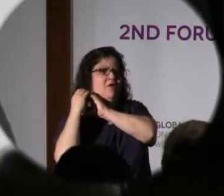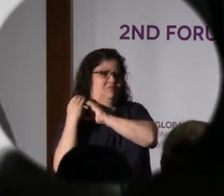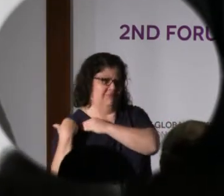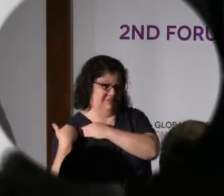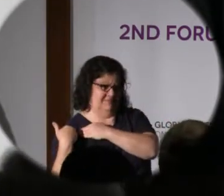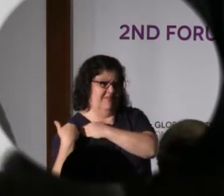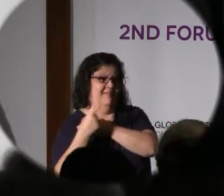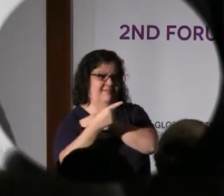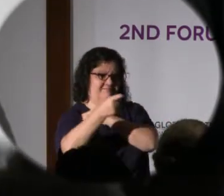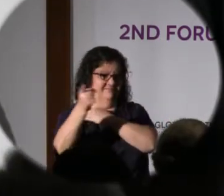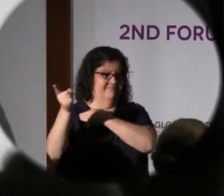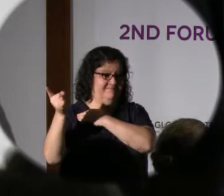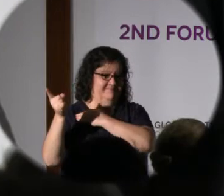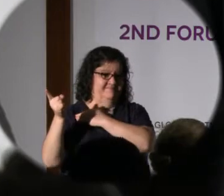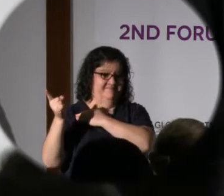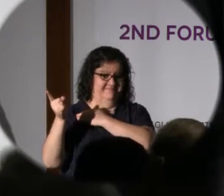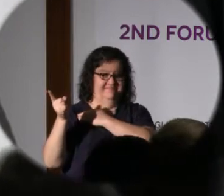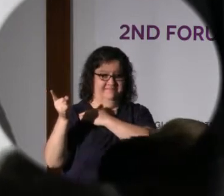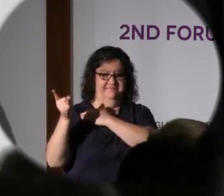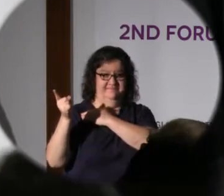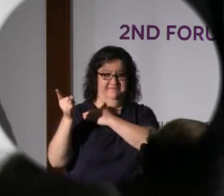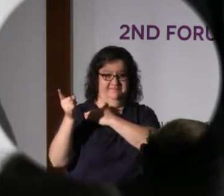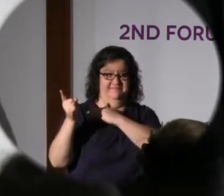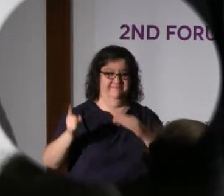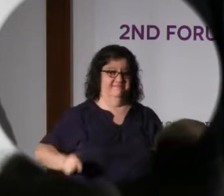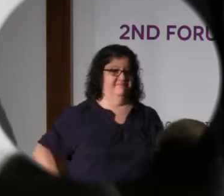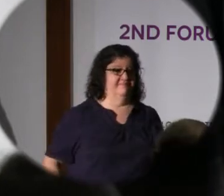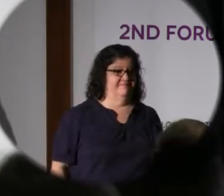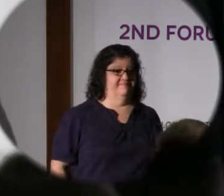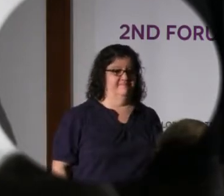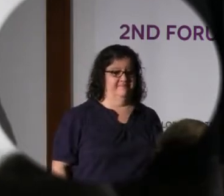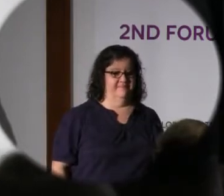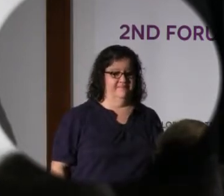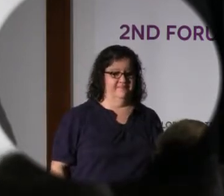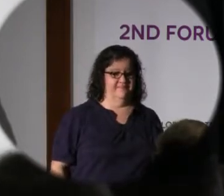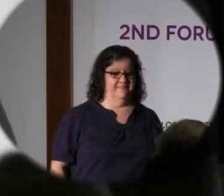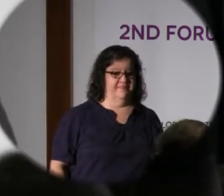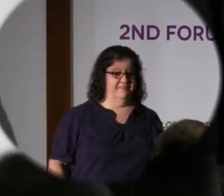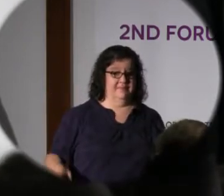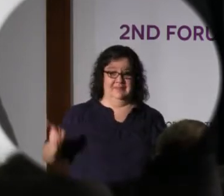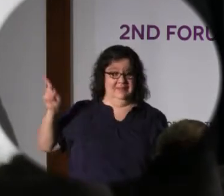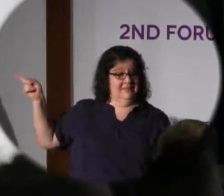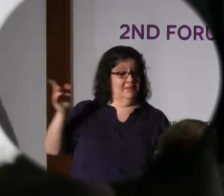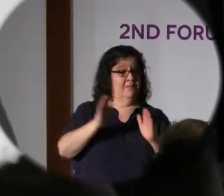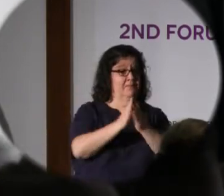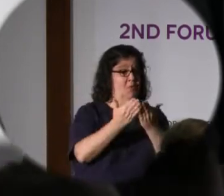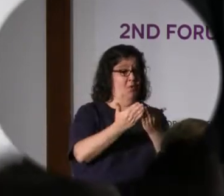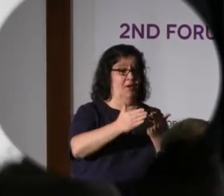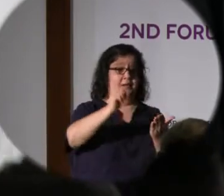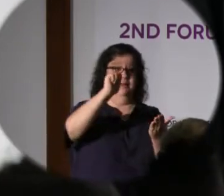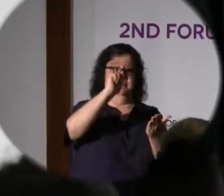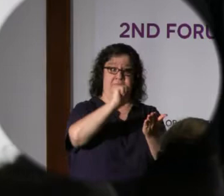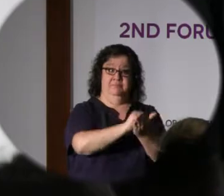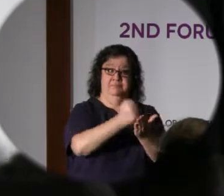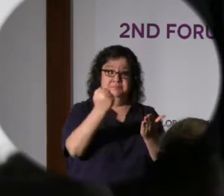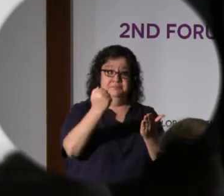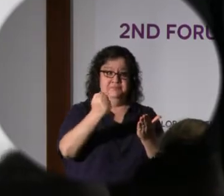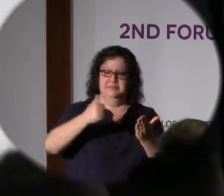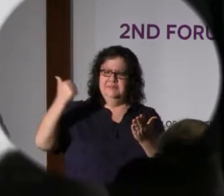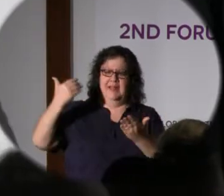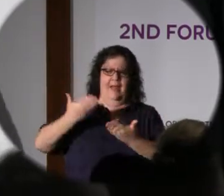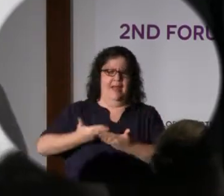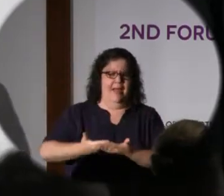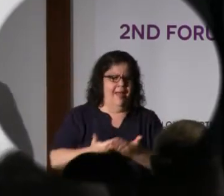This publication increases our knowledge. It is the